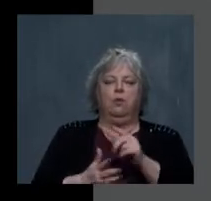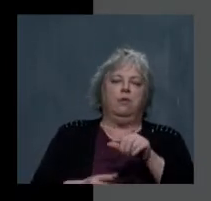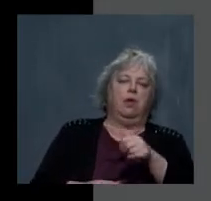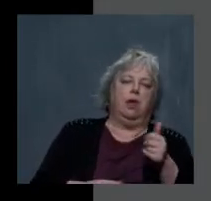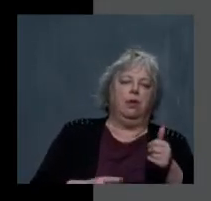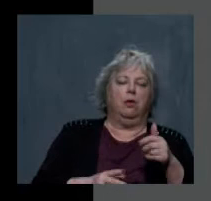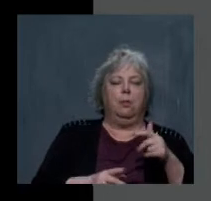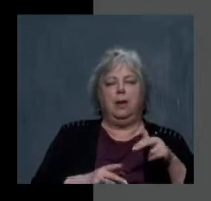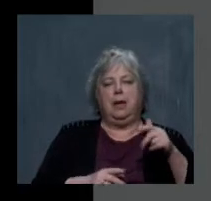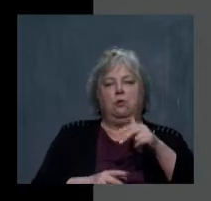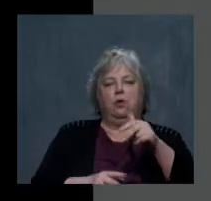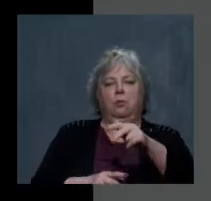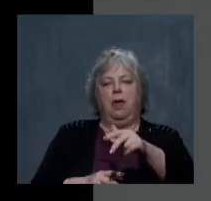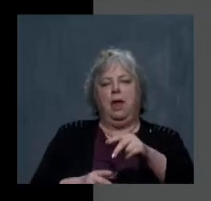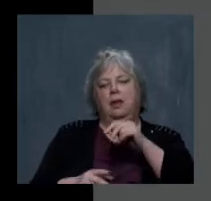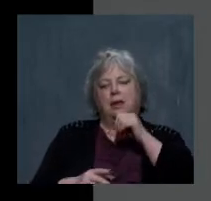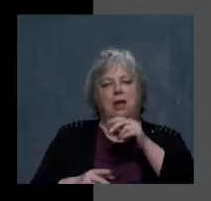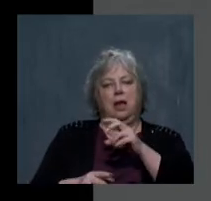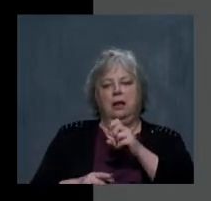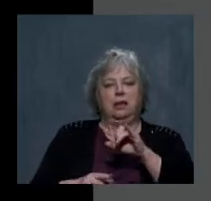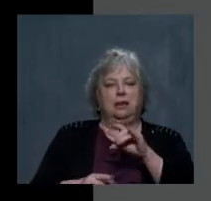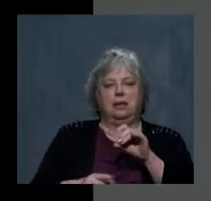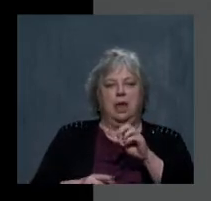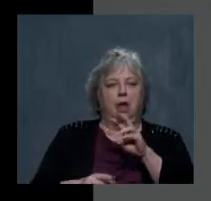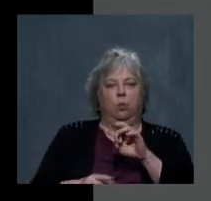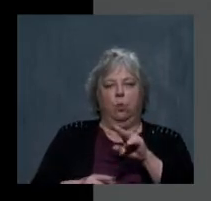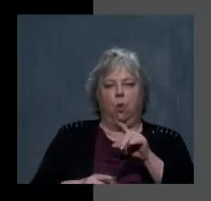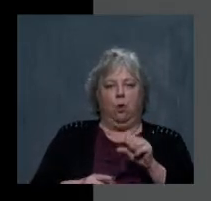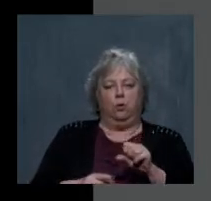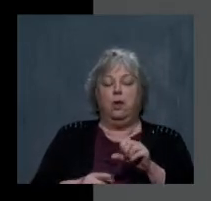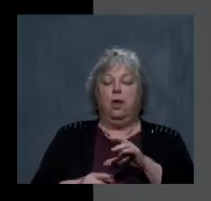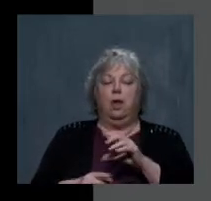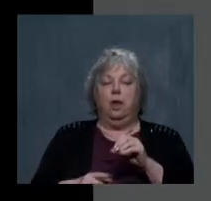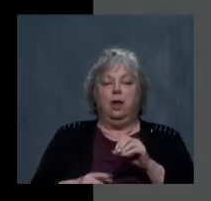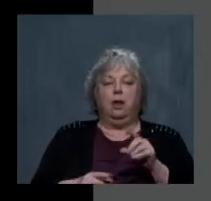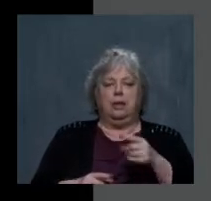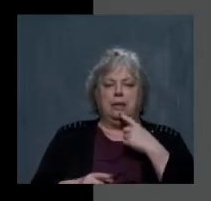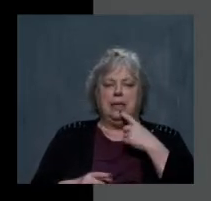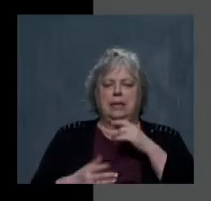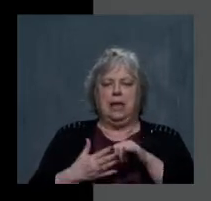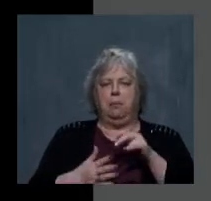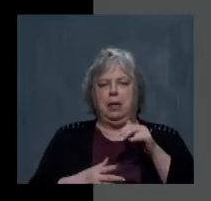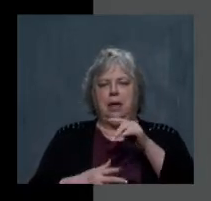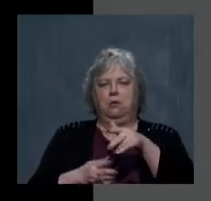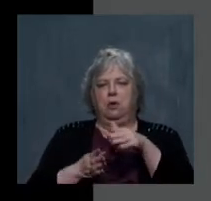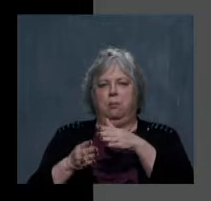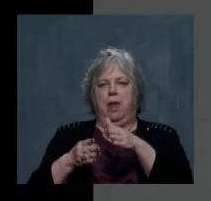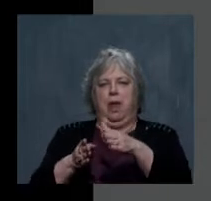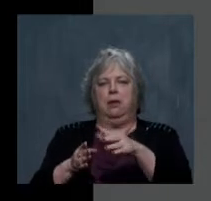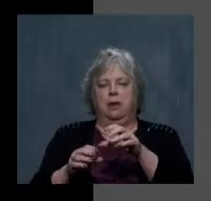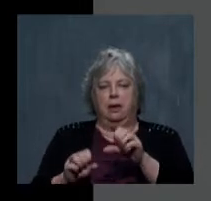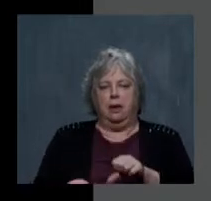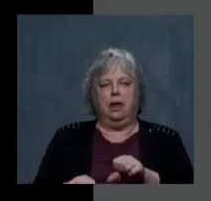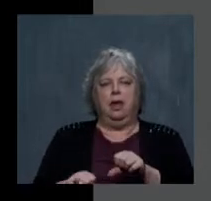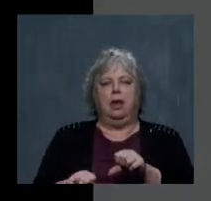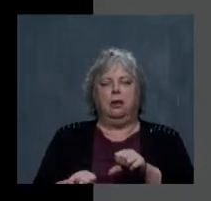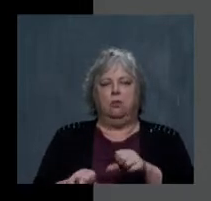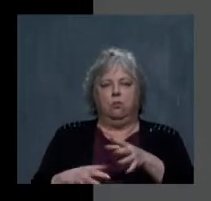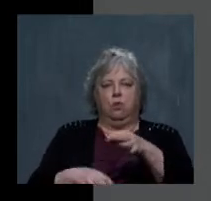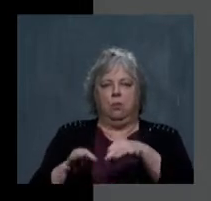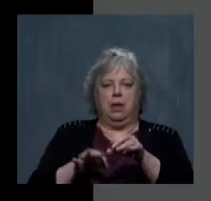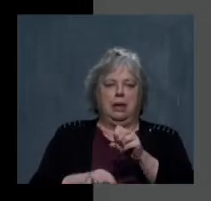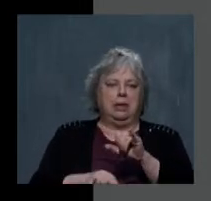alternative pedestrian paths in lieu of sidewalks. The subdivision ordinance states that pedestrian paths can